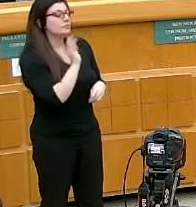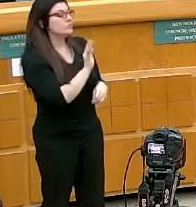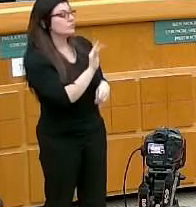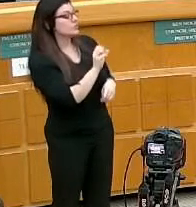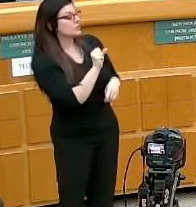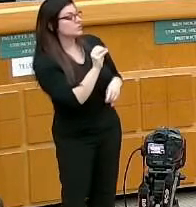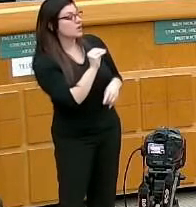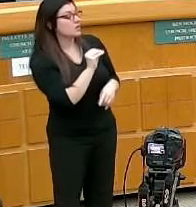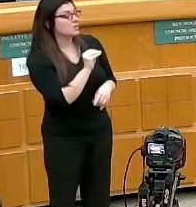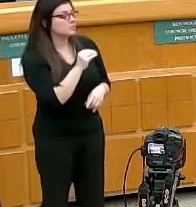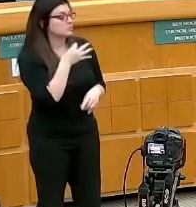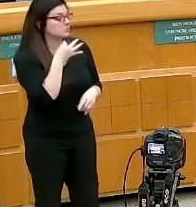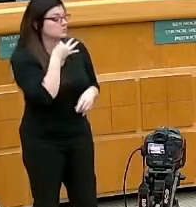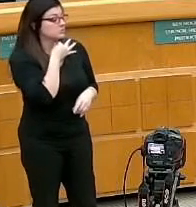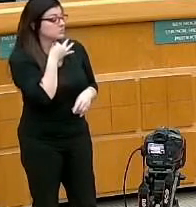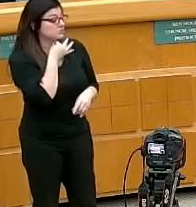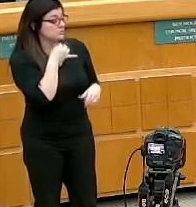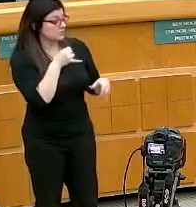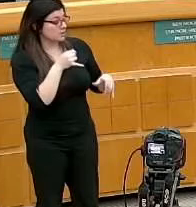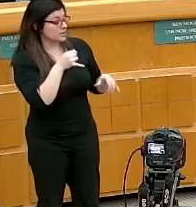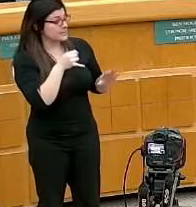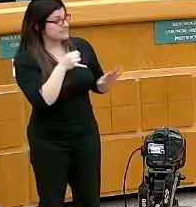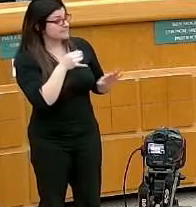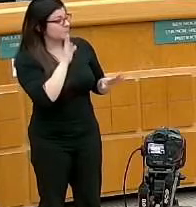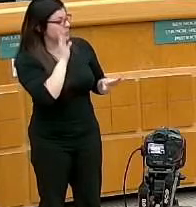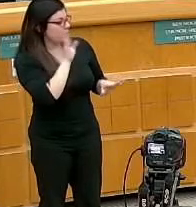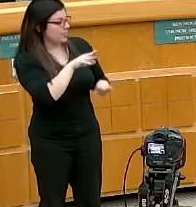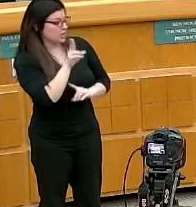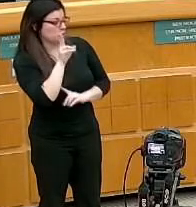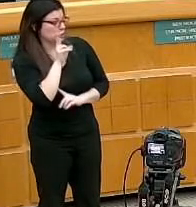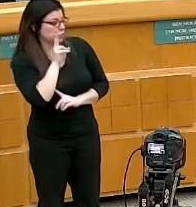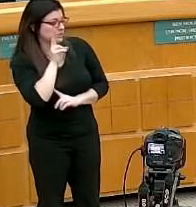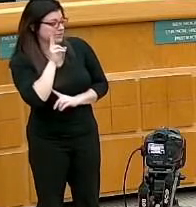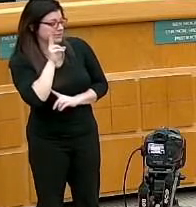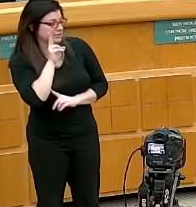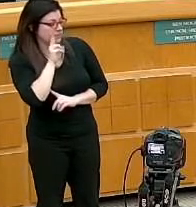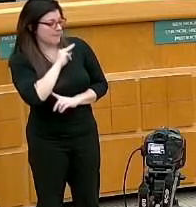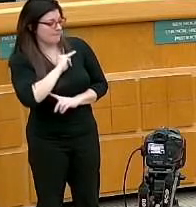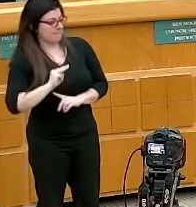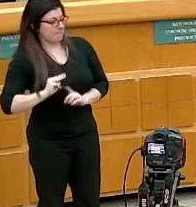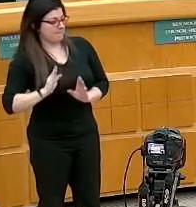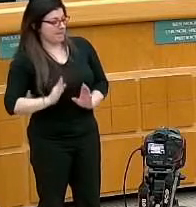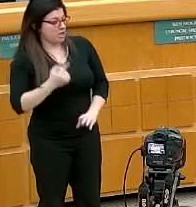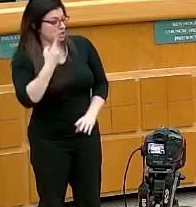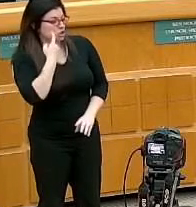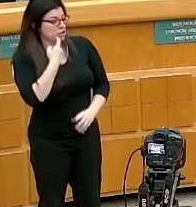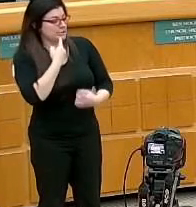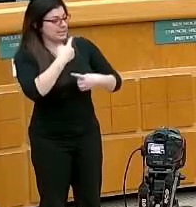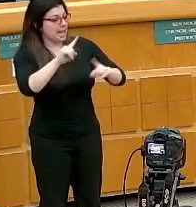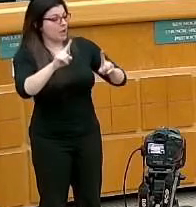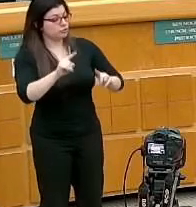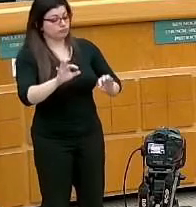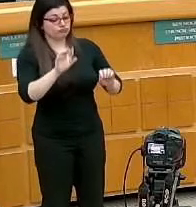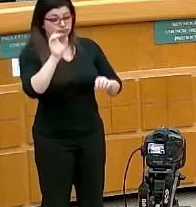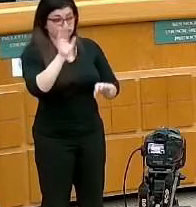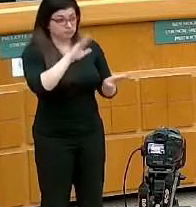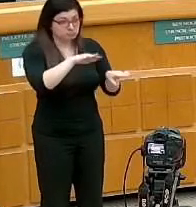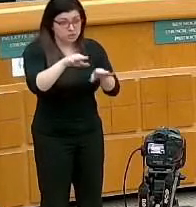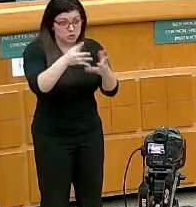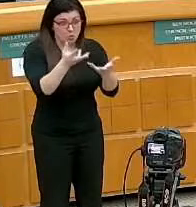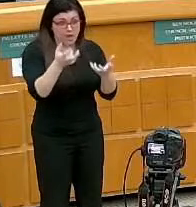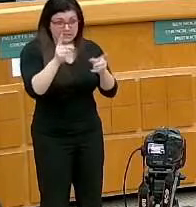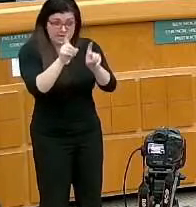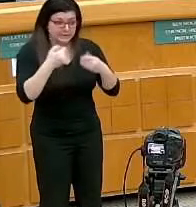Is there still a plan in place? For instance, the Houston mayor just said anyone can get tested. Is there a plan in place